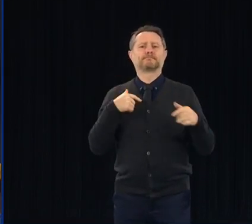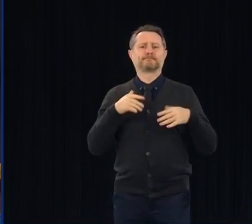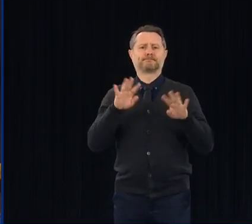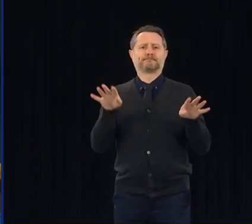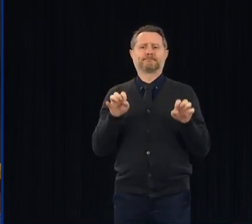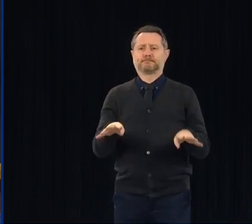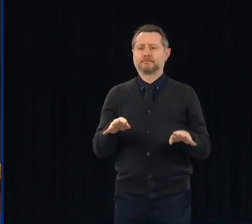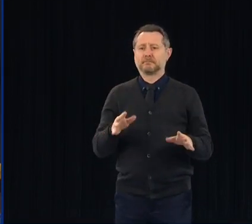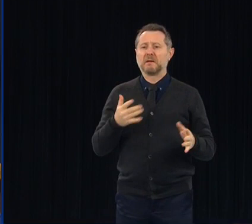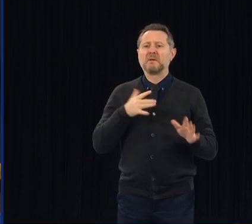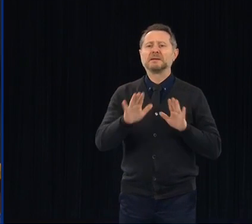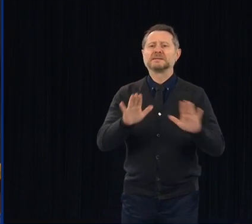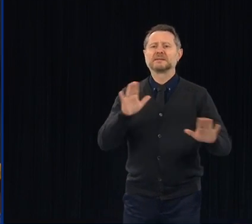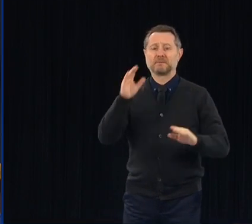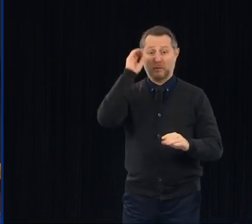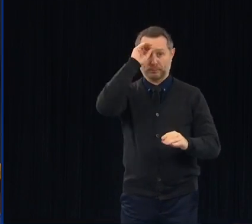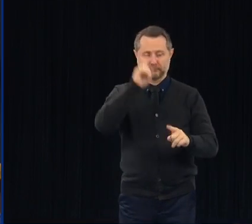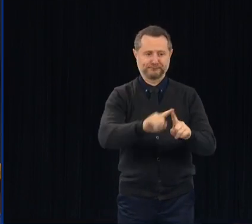opinion.